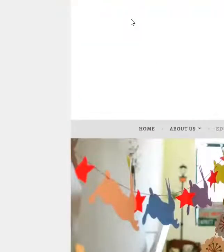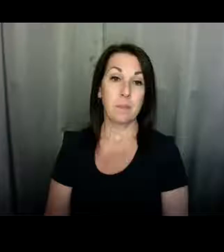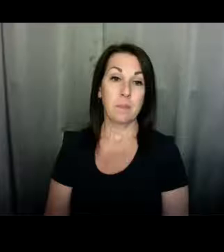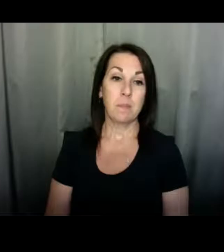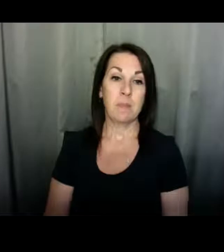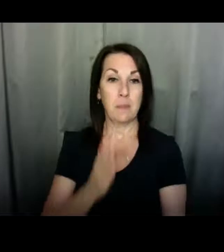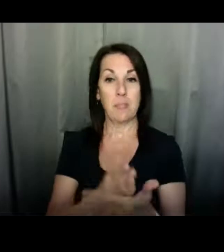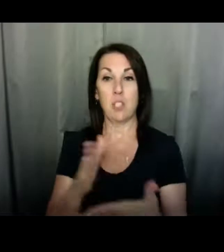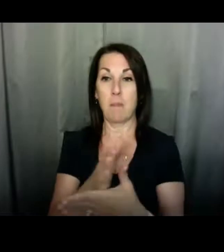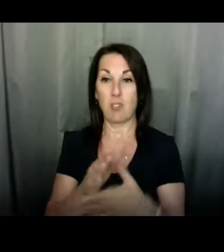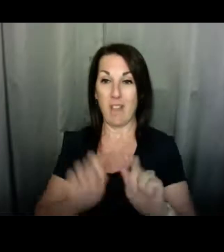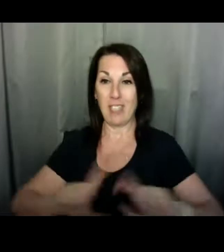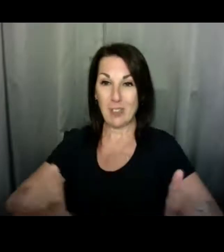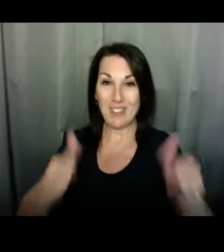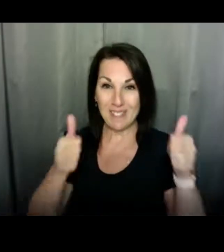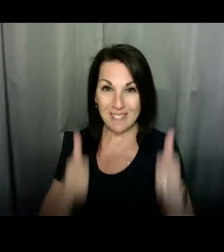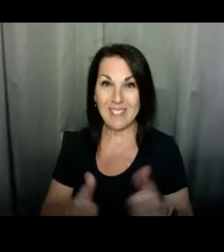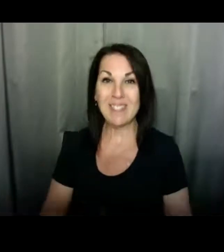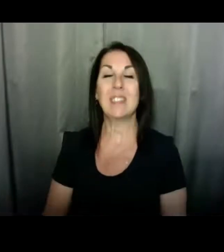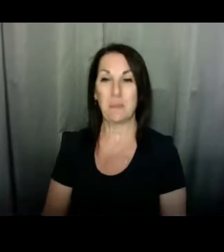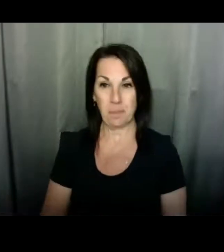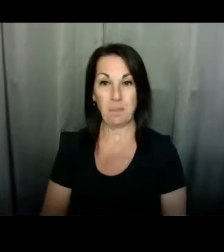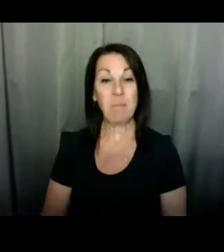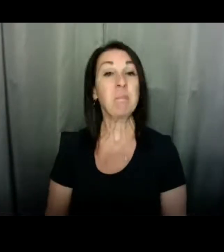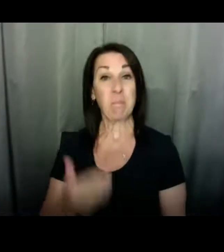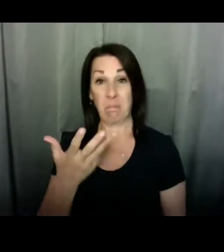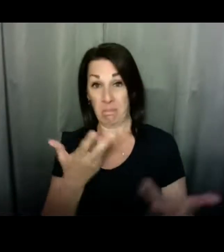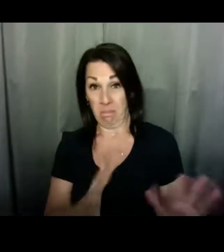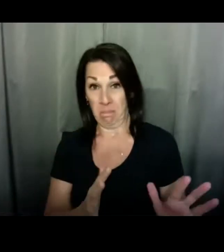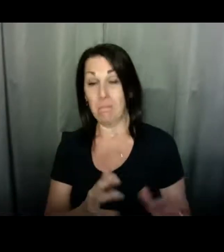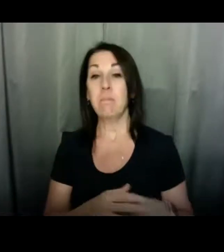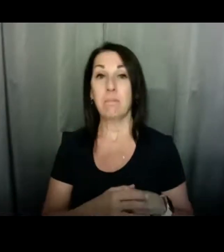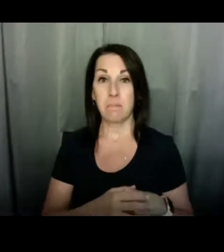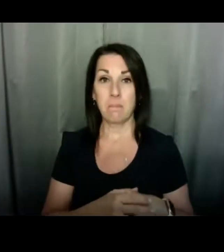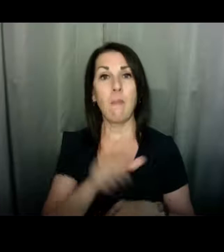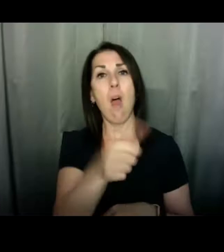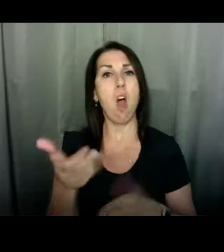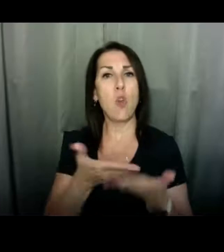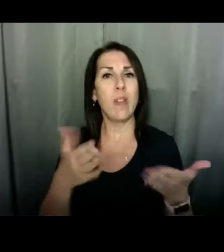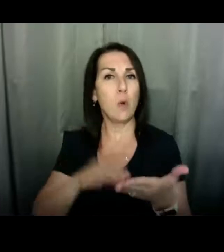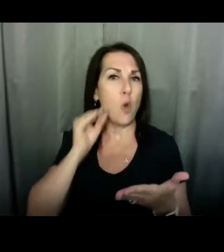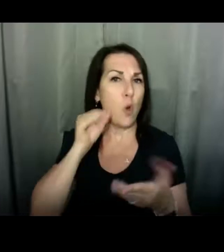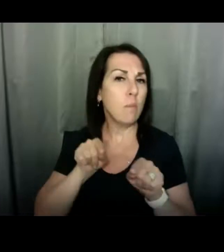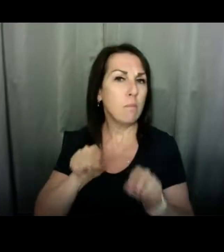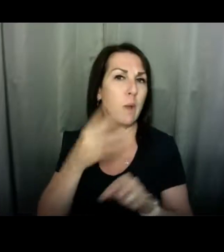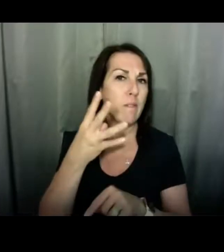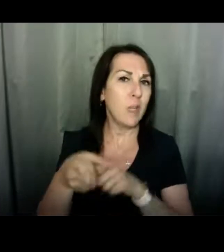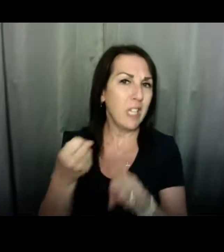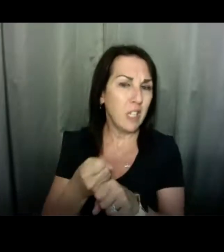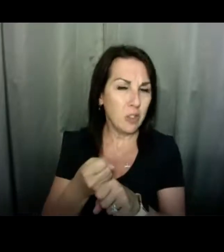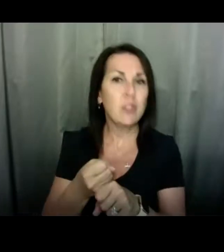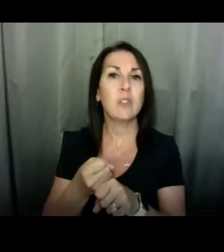Stop sharing the screen. And so we have that. And the other thing we've learned over the last 4 years since we've been doing this